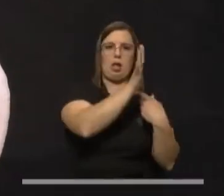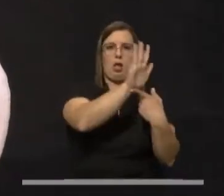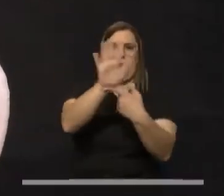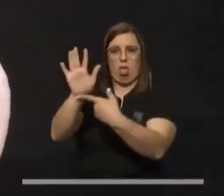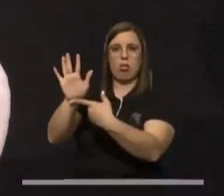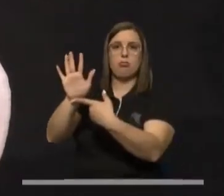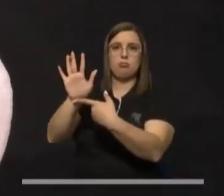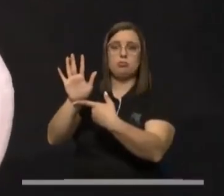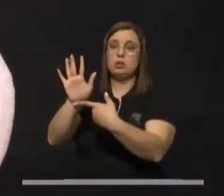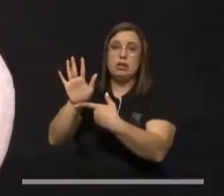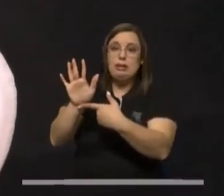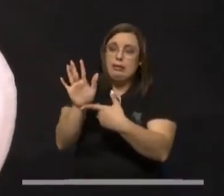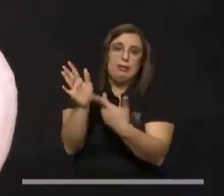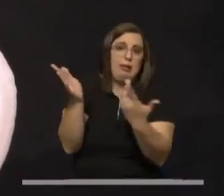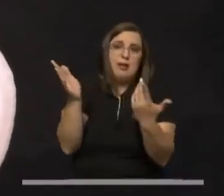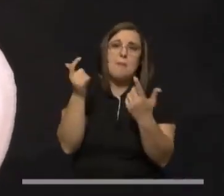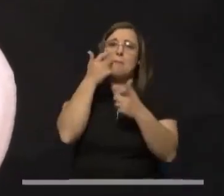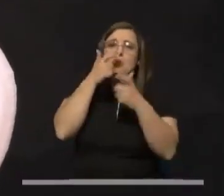are